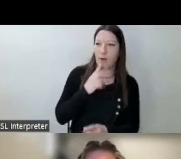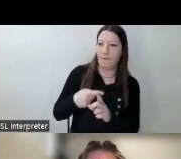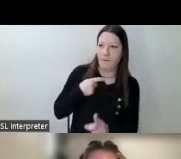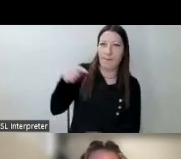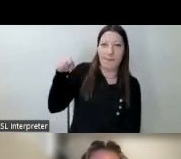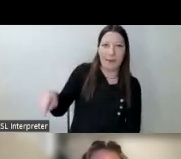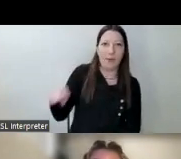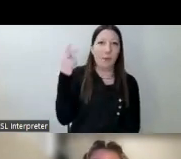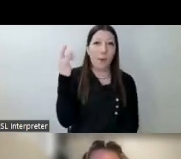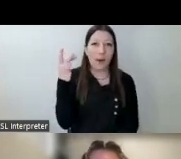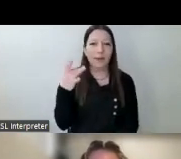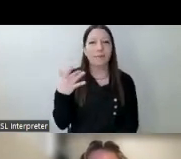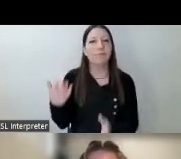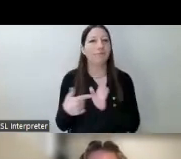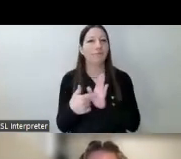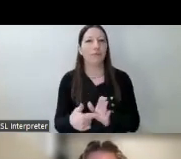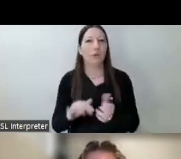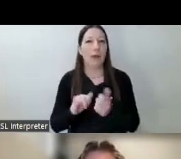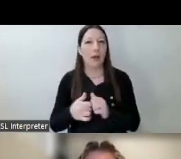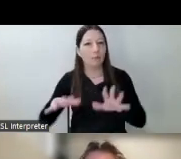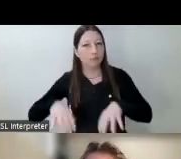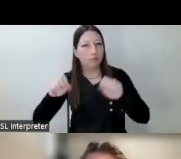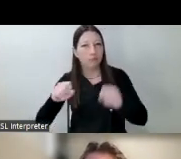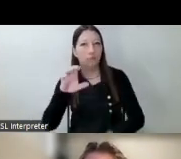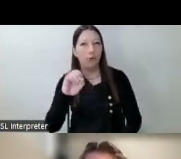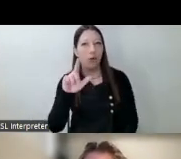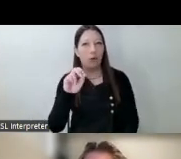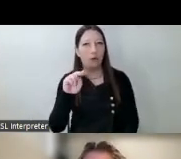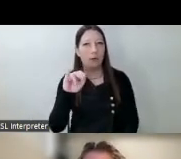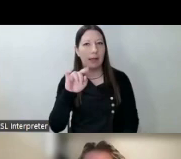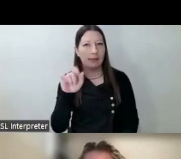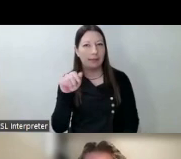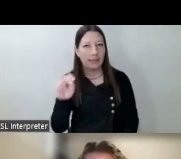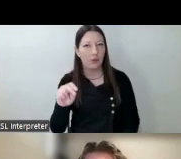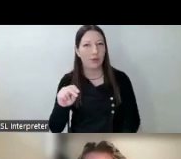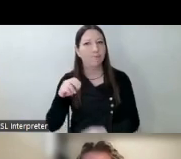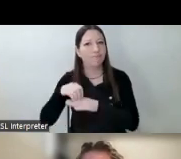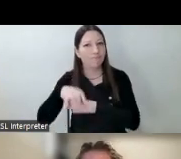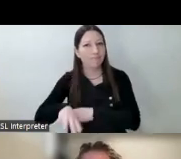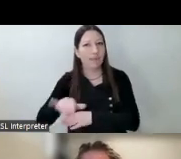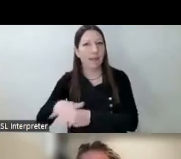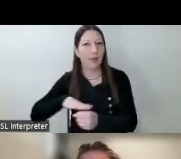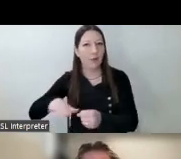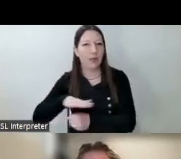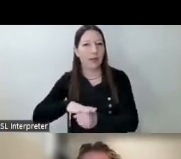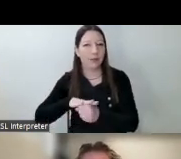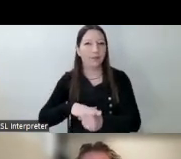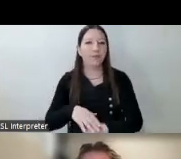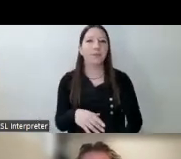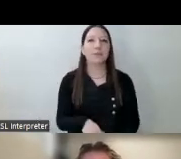area. This isn't always at the forefront of people's minds when visiting the Whiteshell, but many, if not most of these towns and